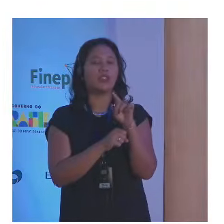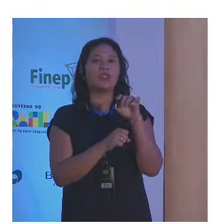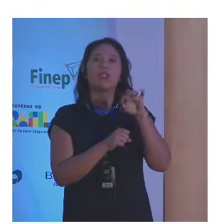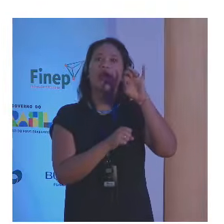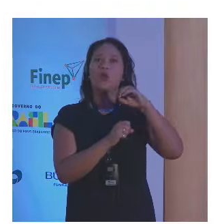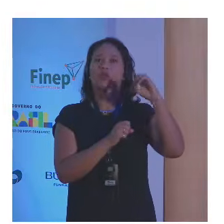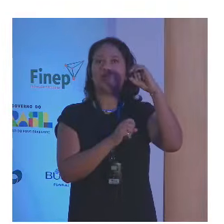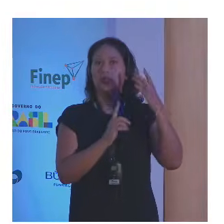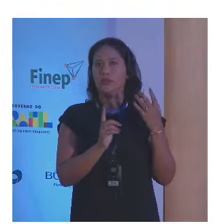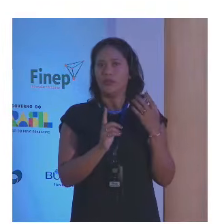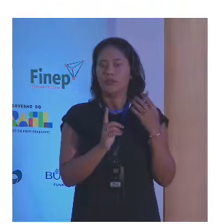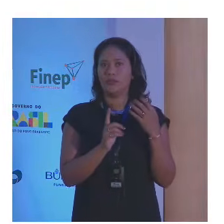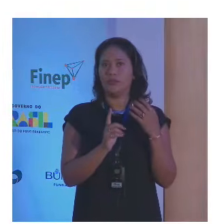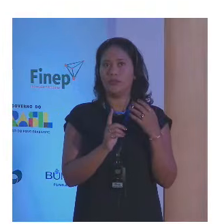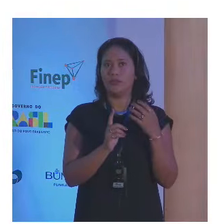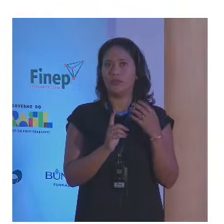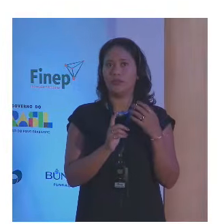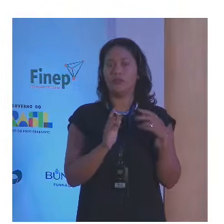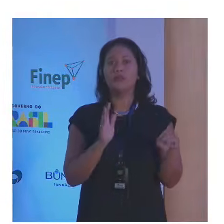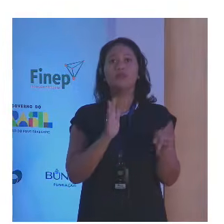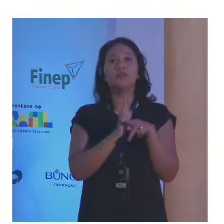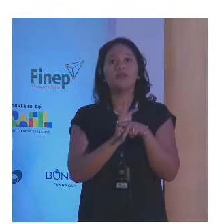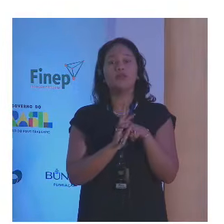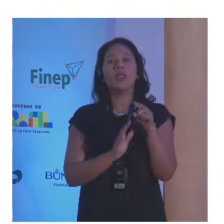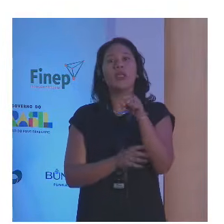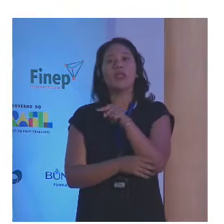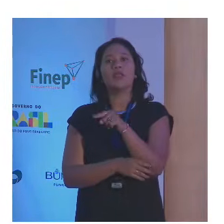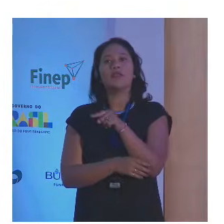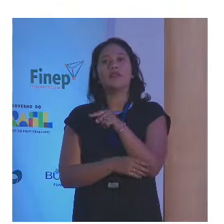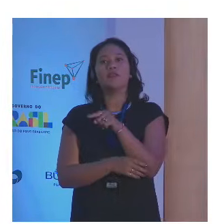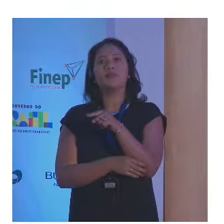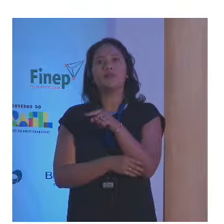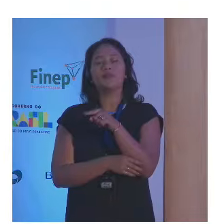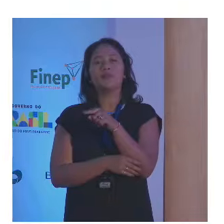But for fitting the